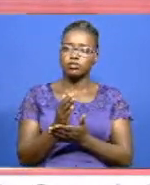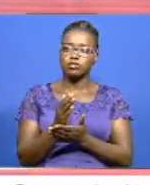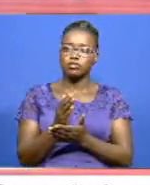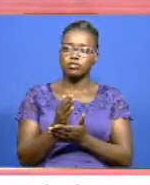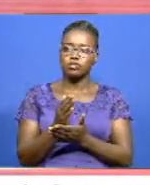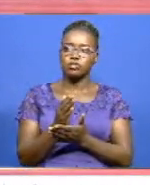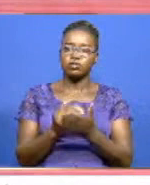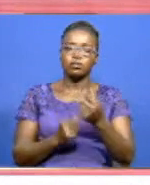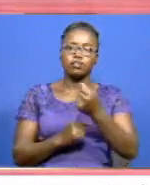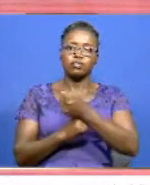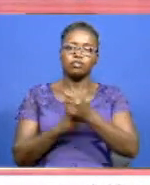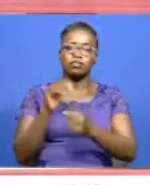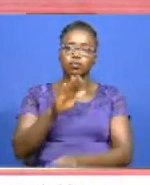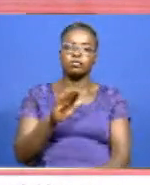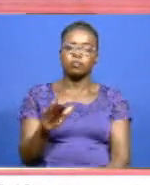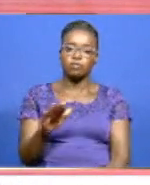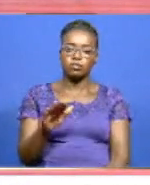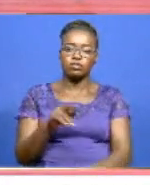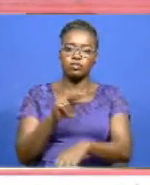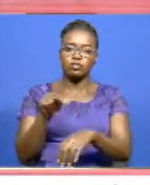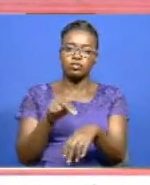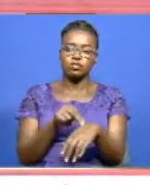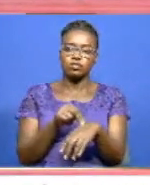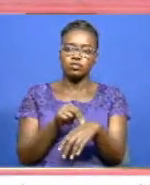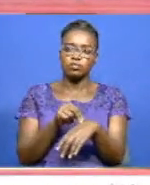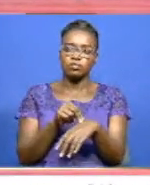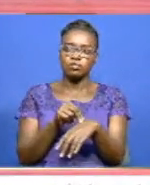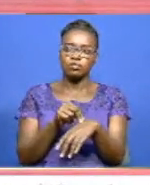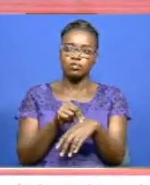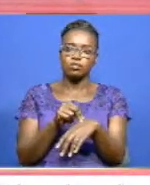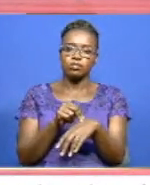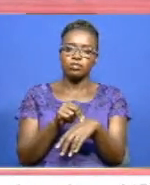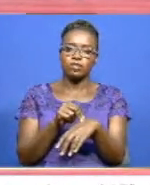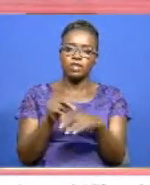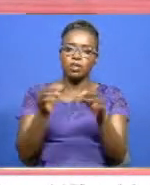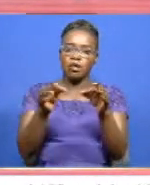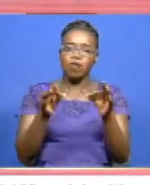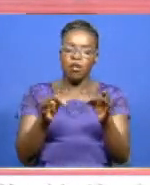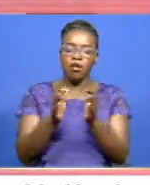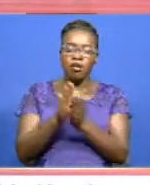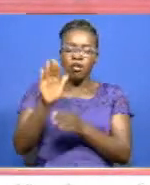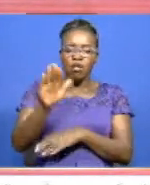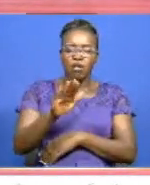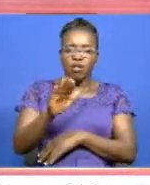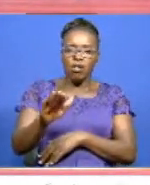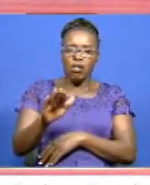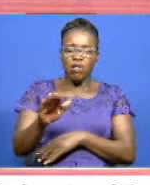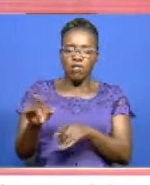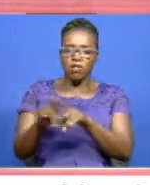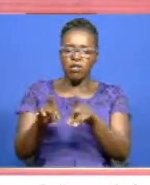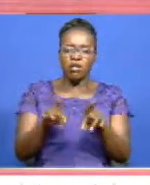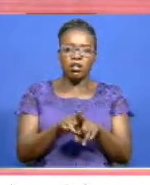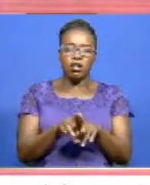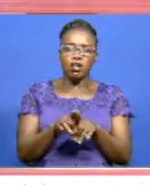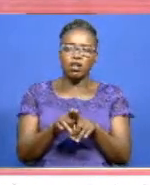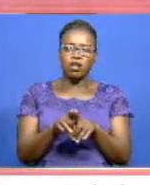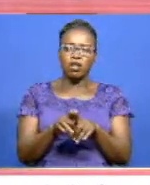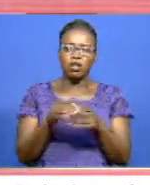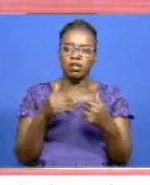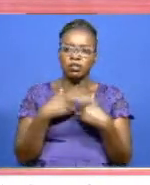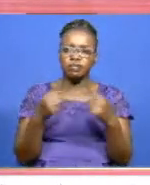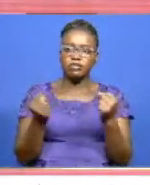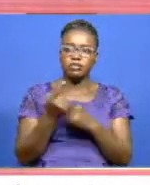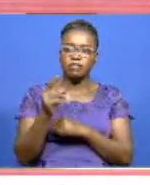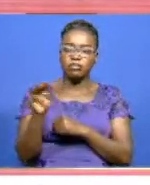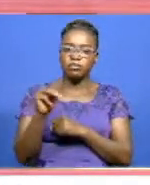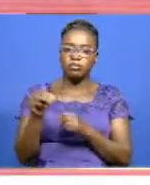With the support of Parliament and the National, with the support of the National Treasury and Parliament, we've also had 11